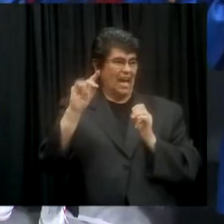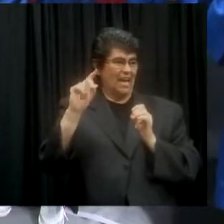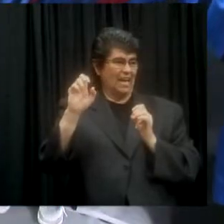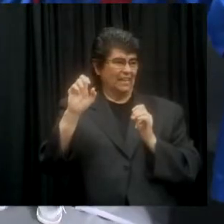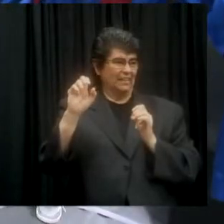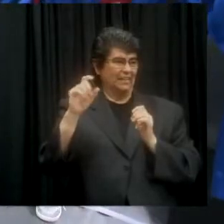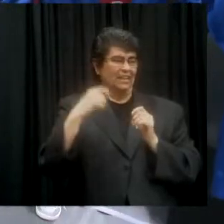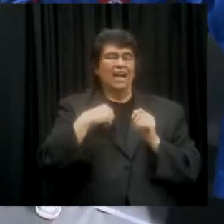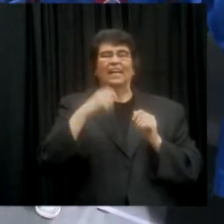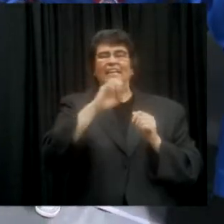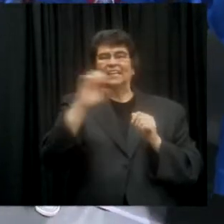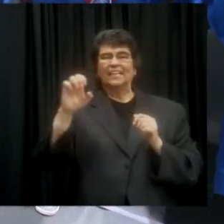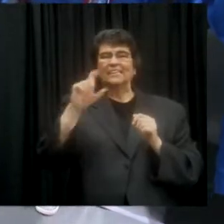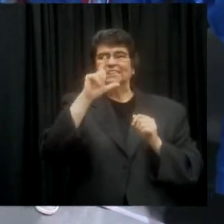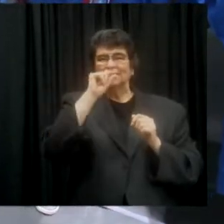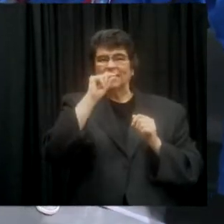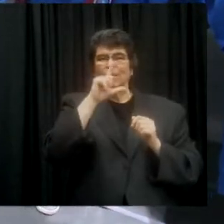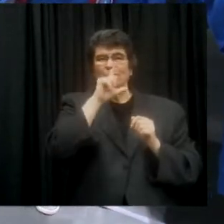Eastside!